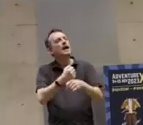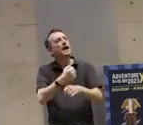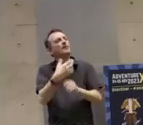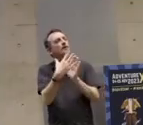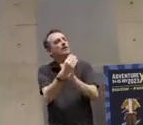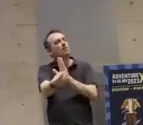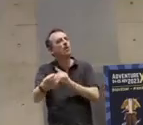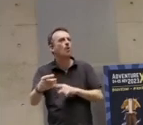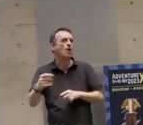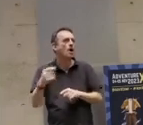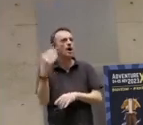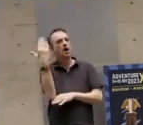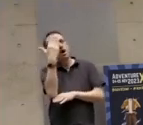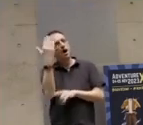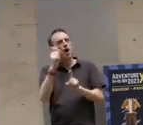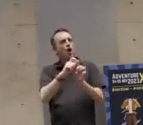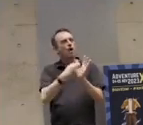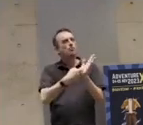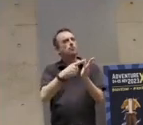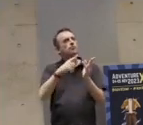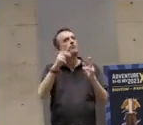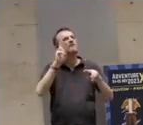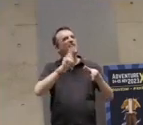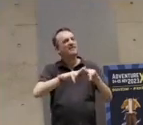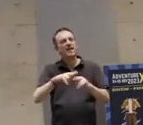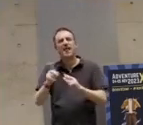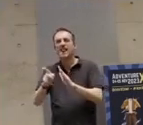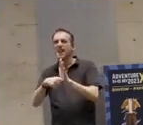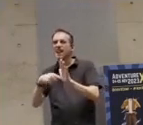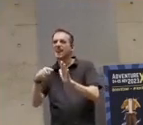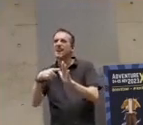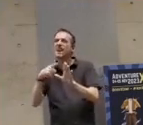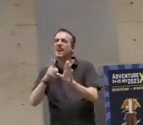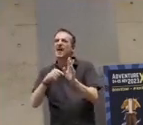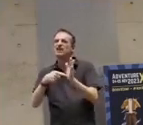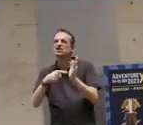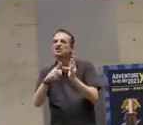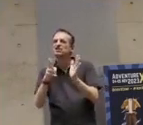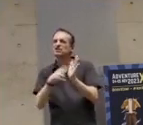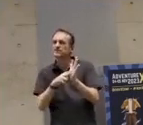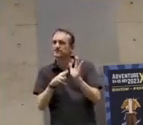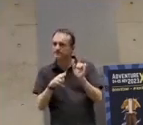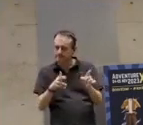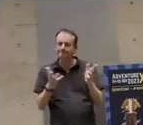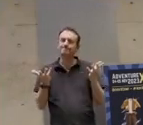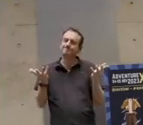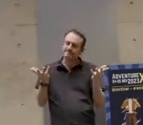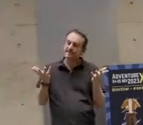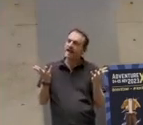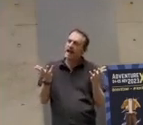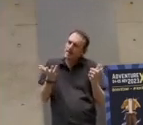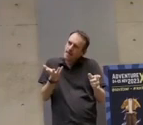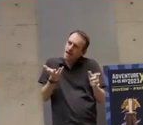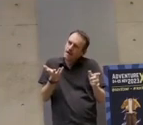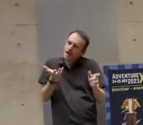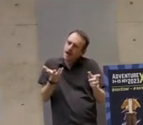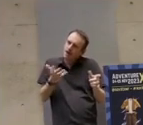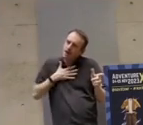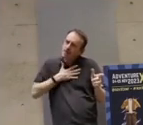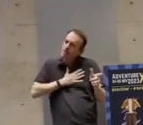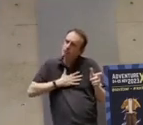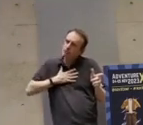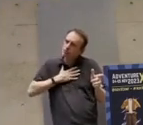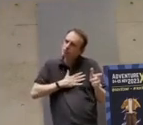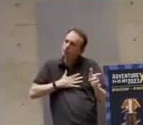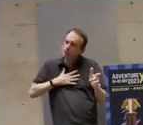or people just could have drawn in because they discovered the genre. And again, there's often an emotional